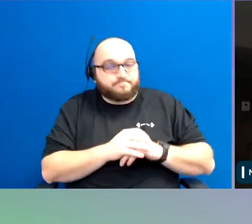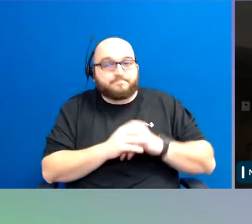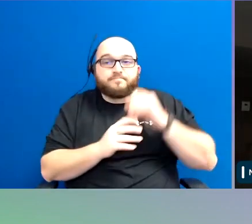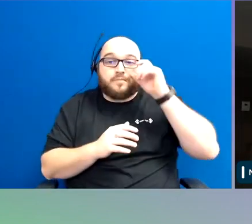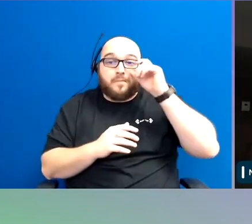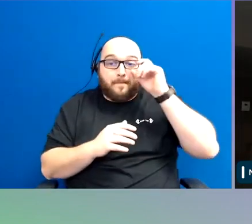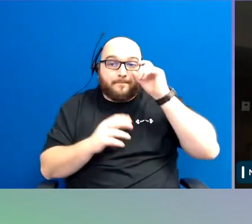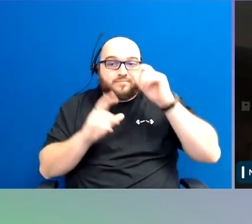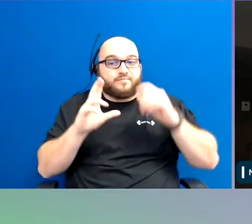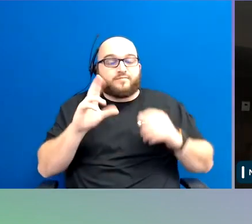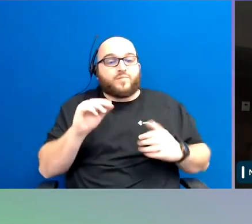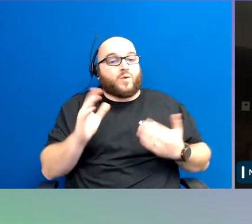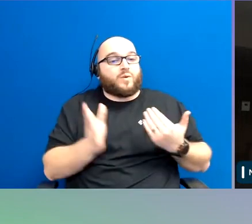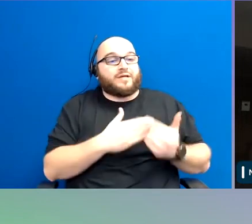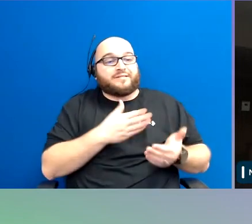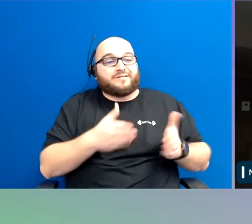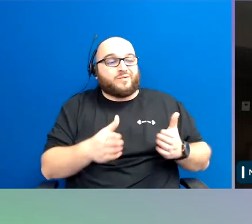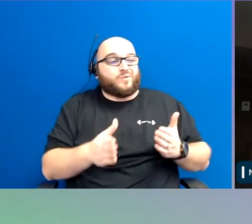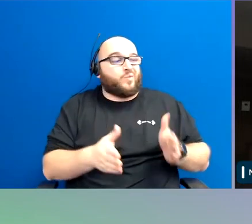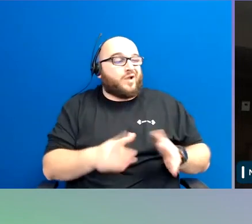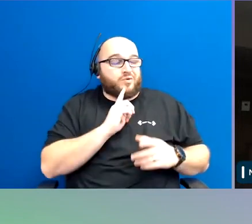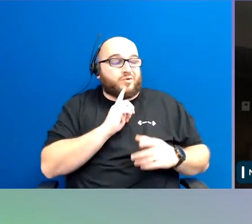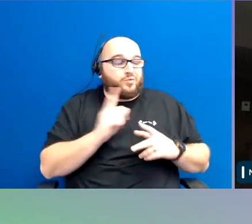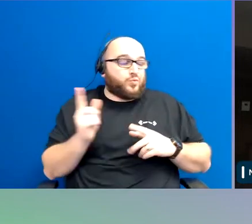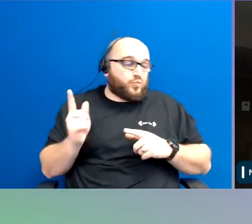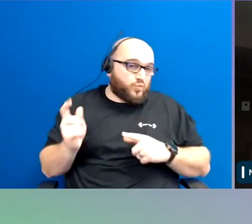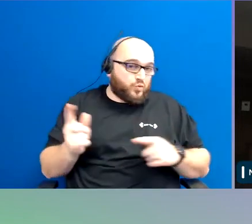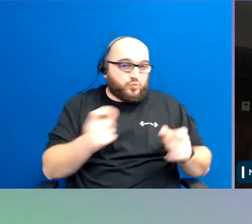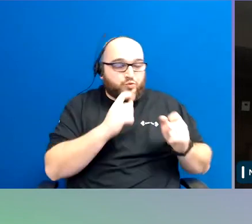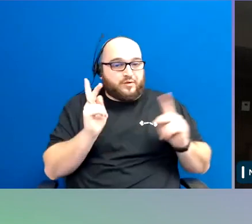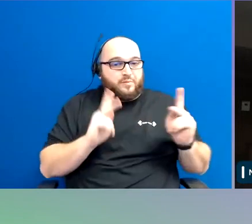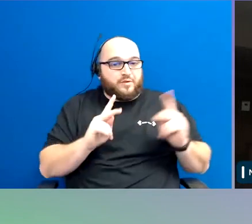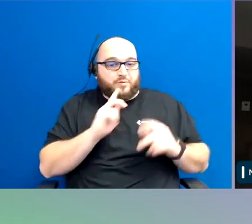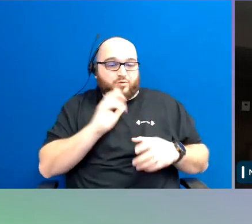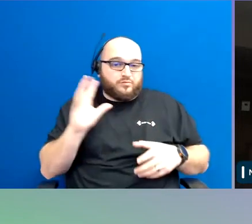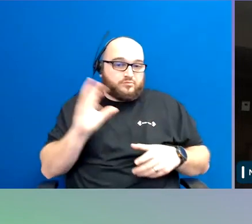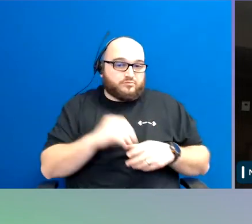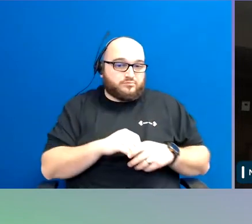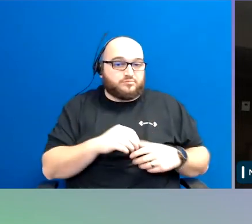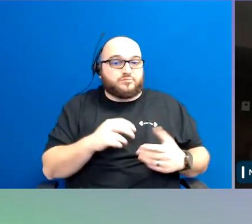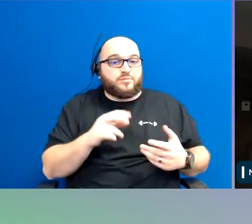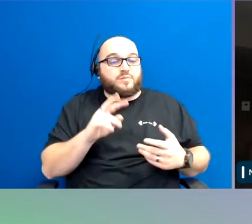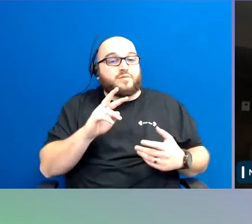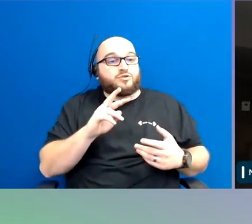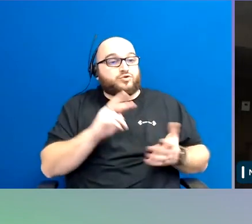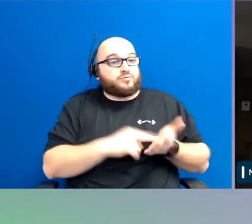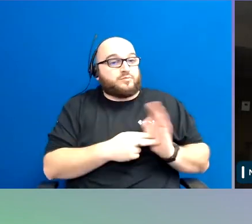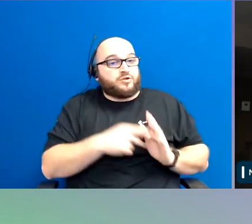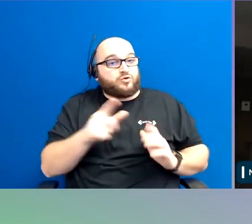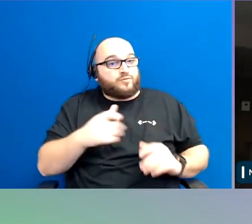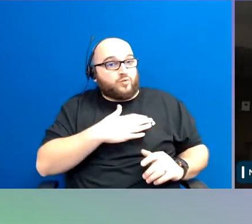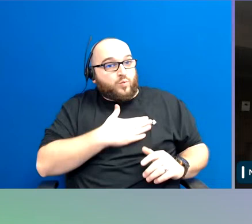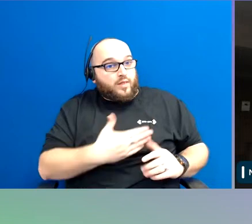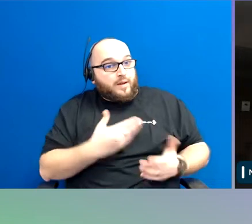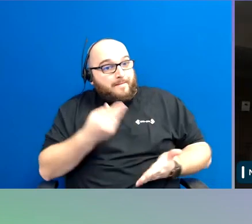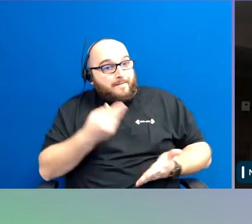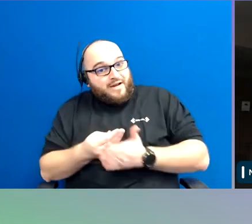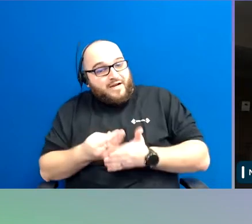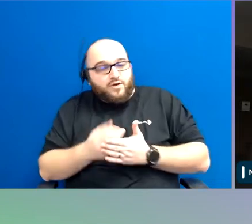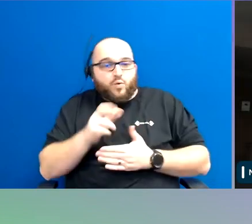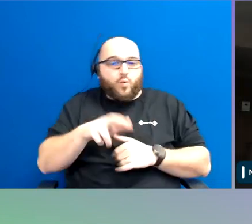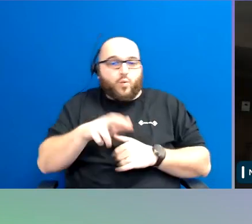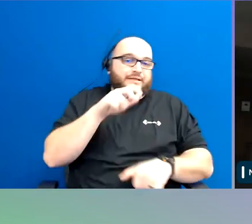There's no easy way to recruit participants. I will say that off the start. Either you have to be willing to put money behind it, or you have to be willing to put time behind